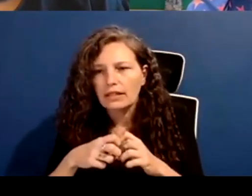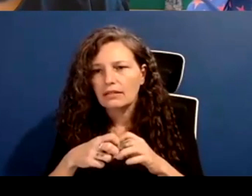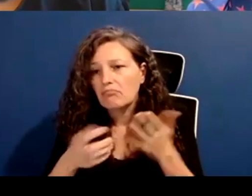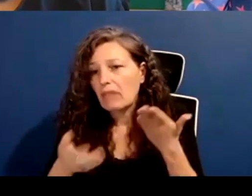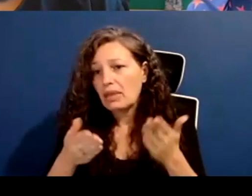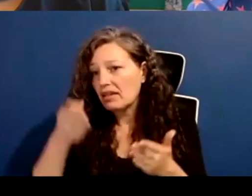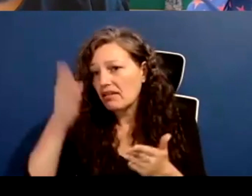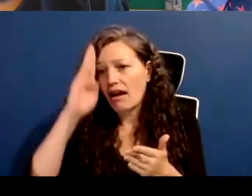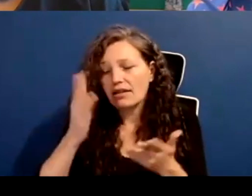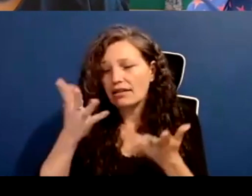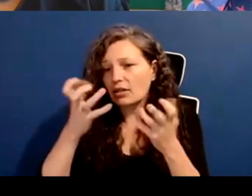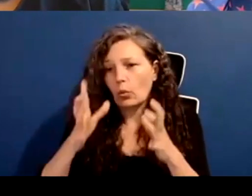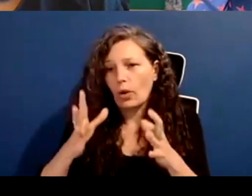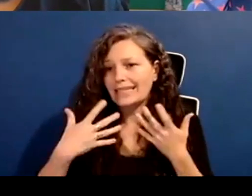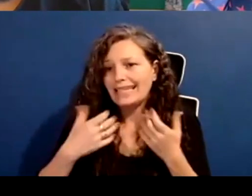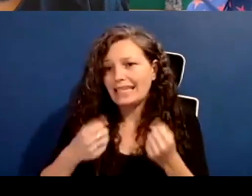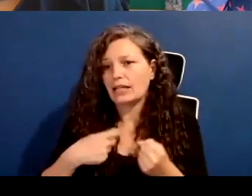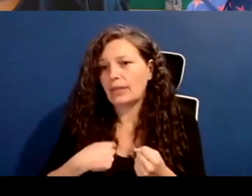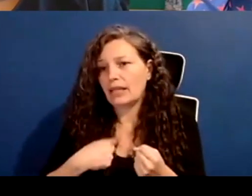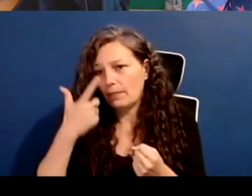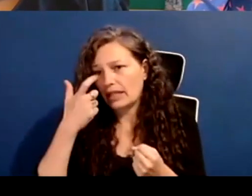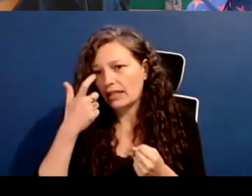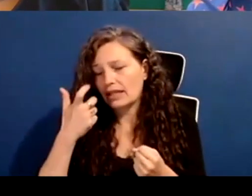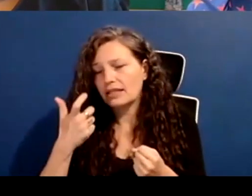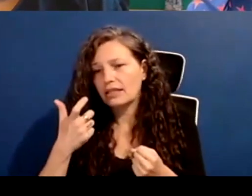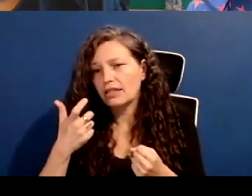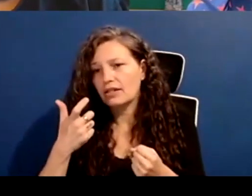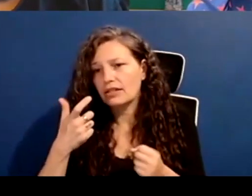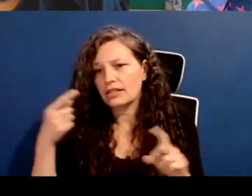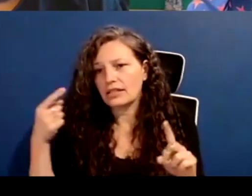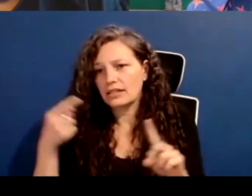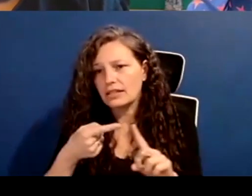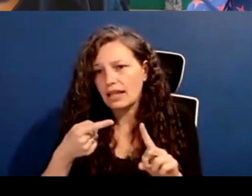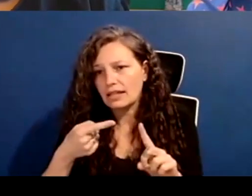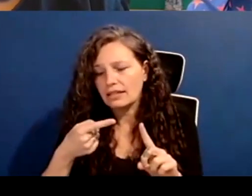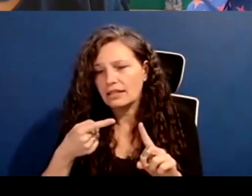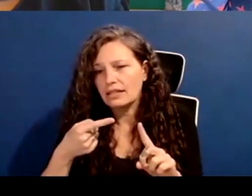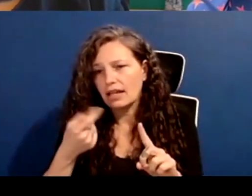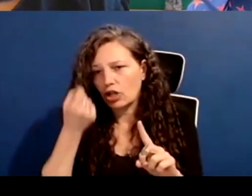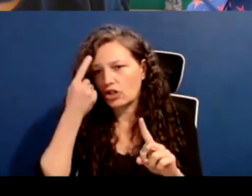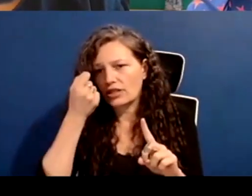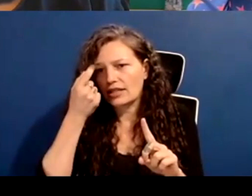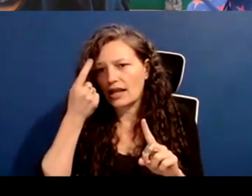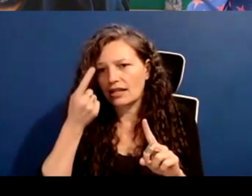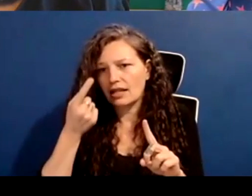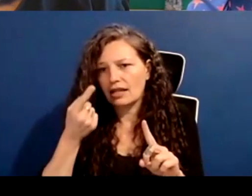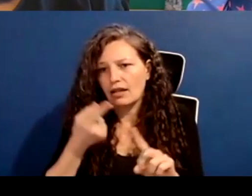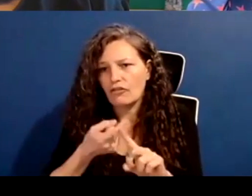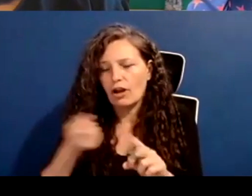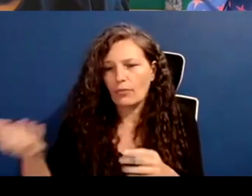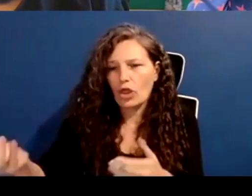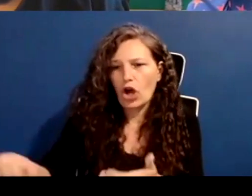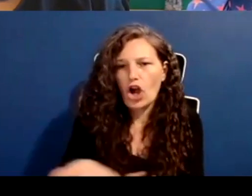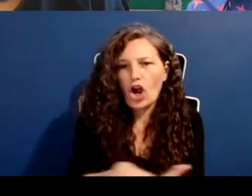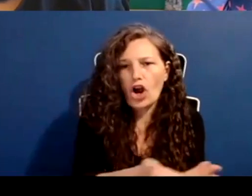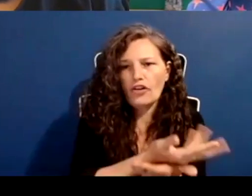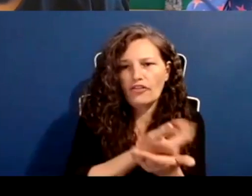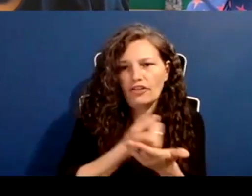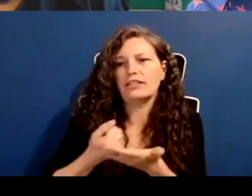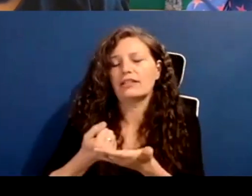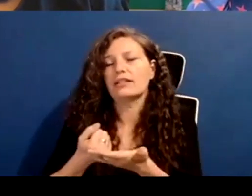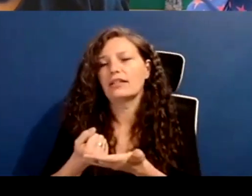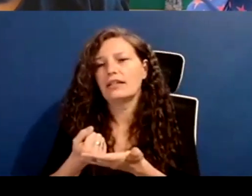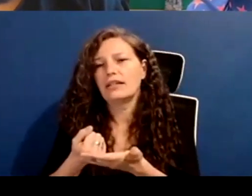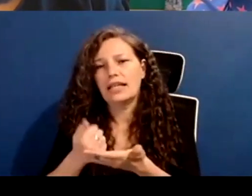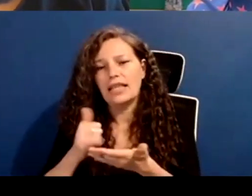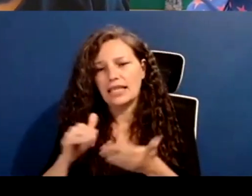a intent understanding of the harvest that can actually come from this complicated life that I have to live,